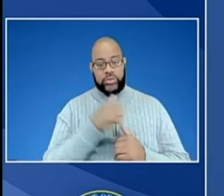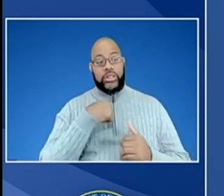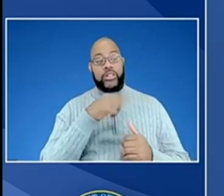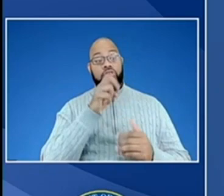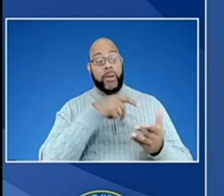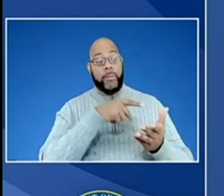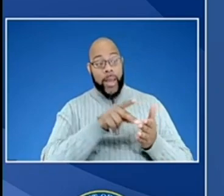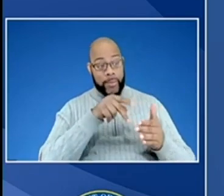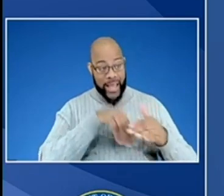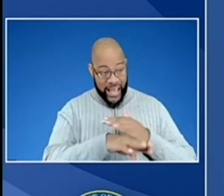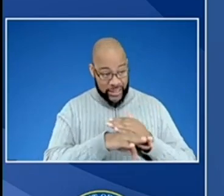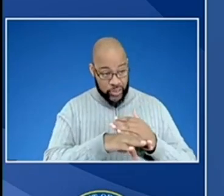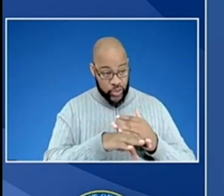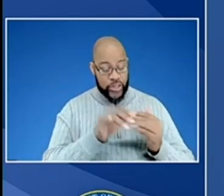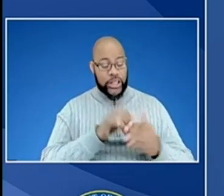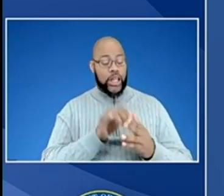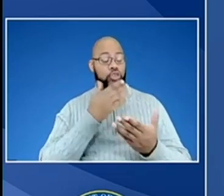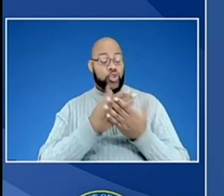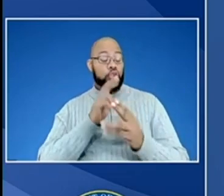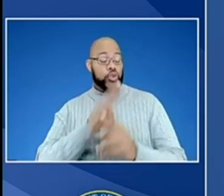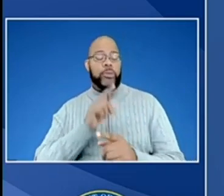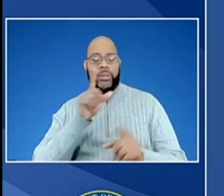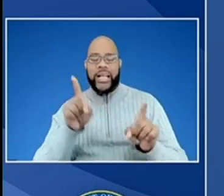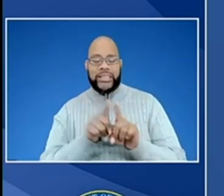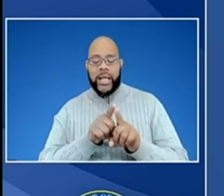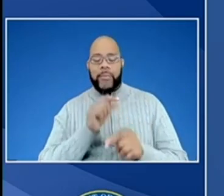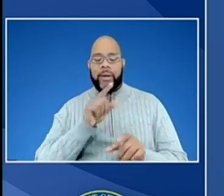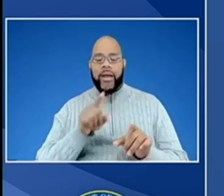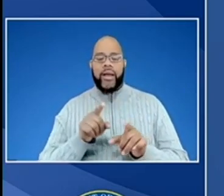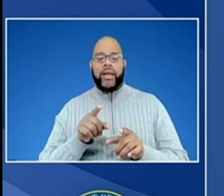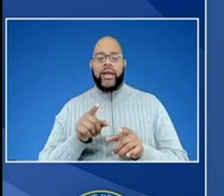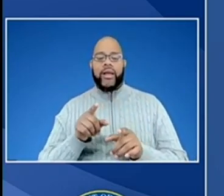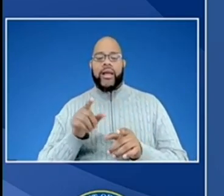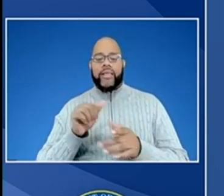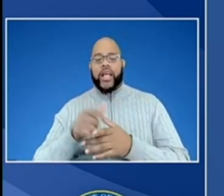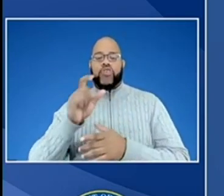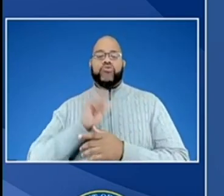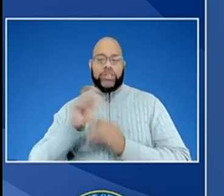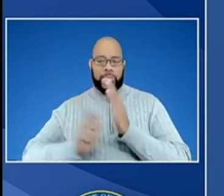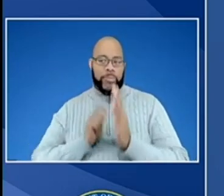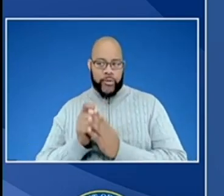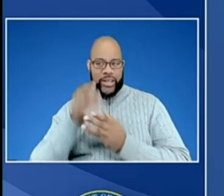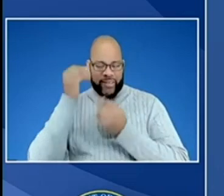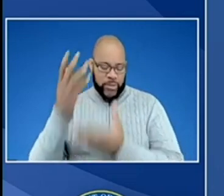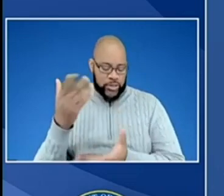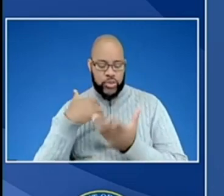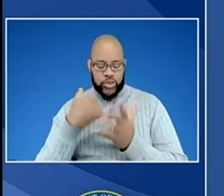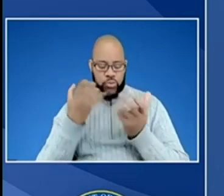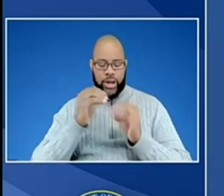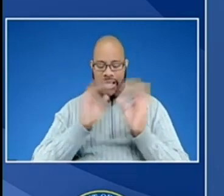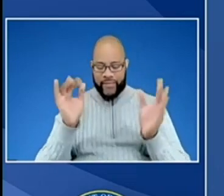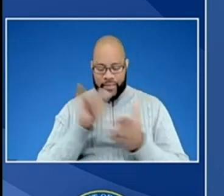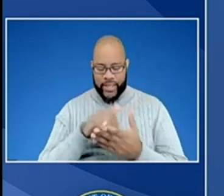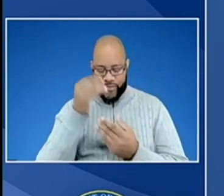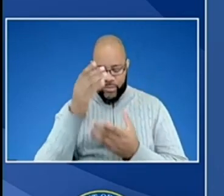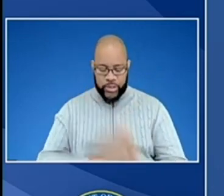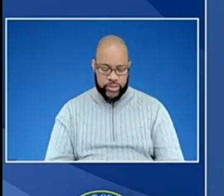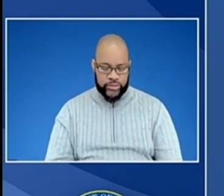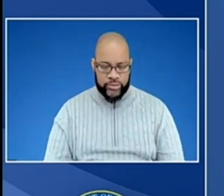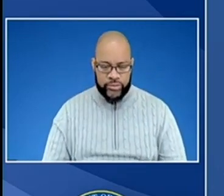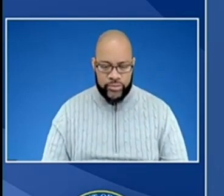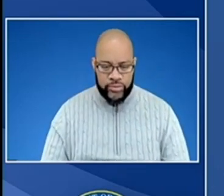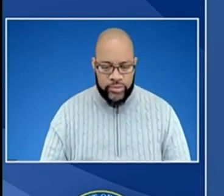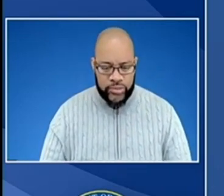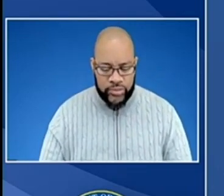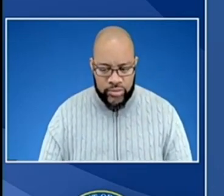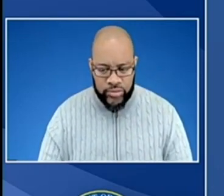okay to use, and it's not the same as the grace period data. So we just wanted to clarify that. We heard what you said there.